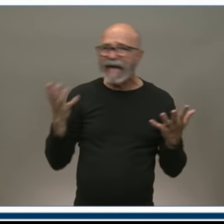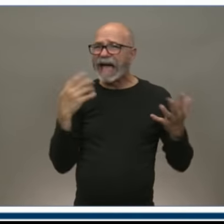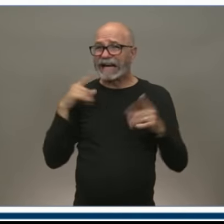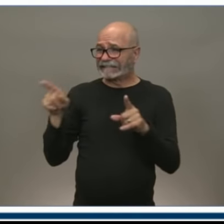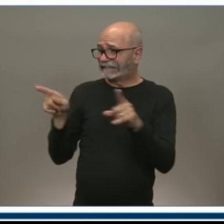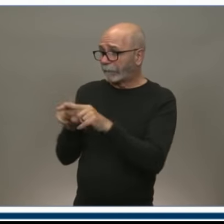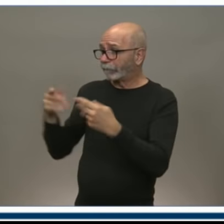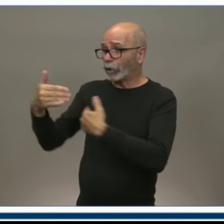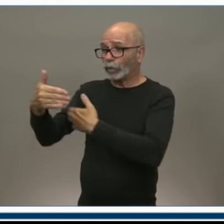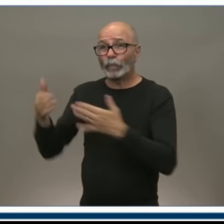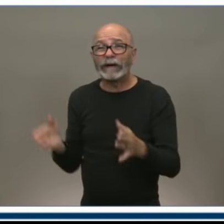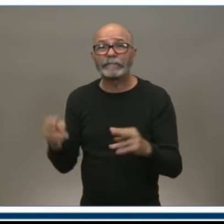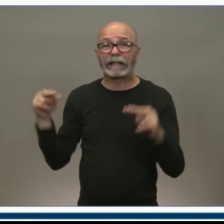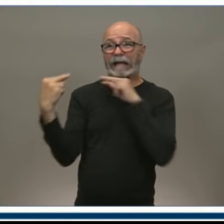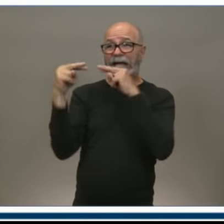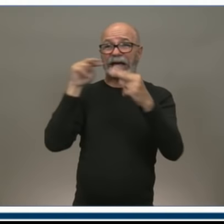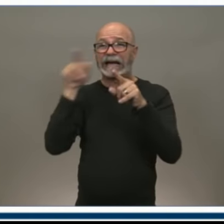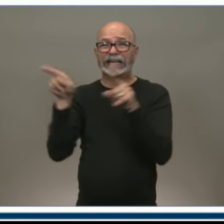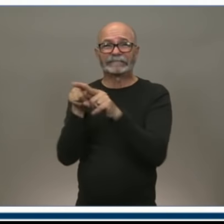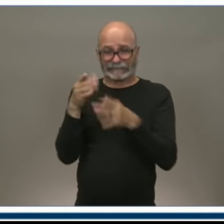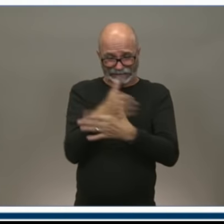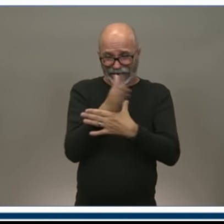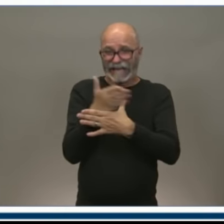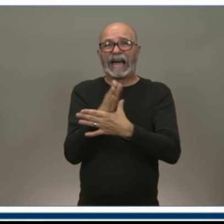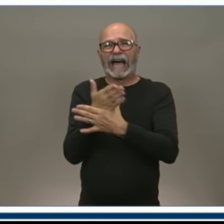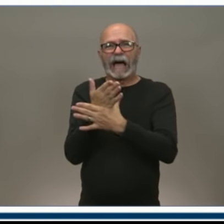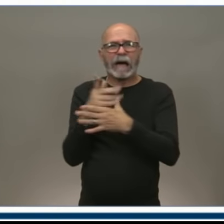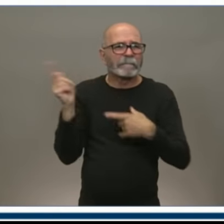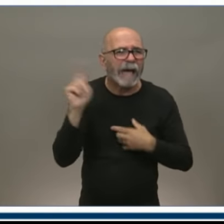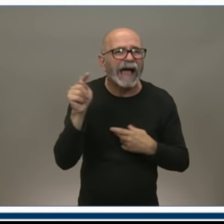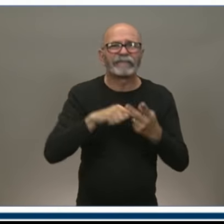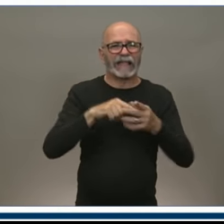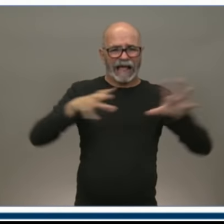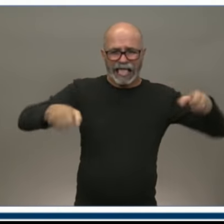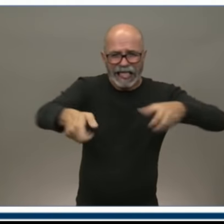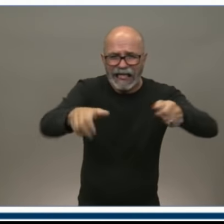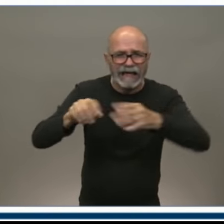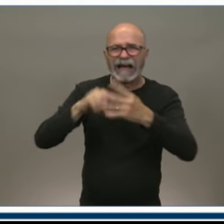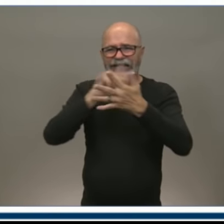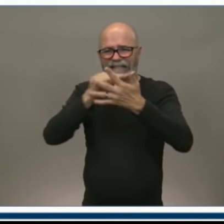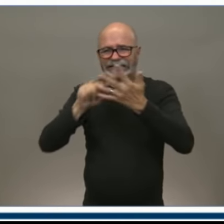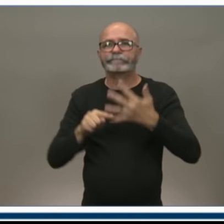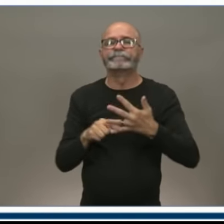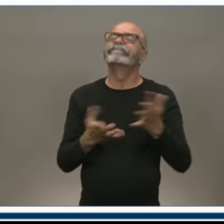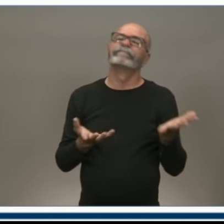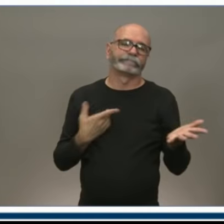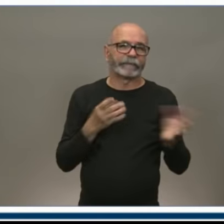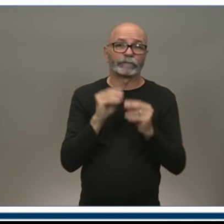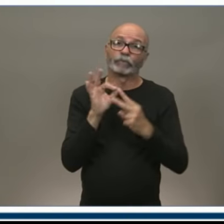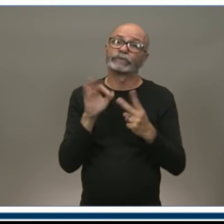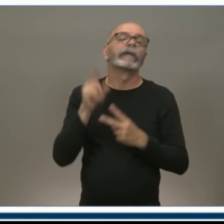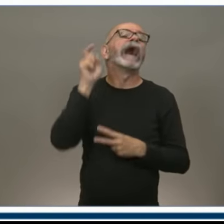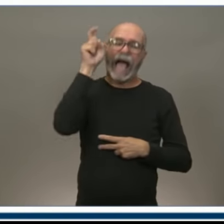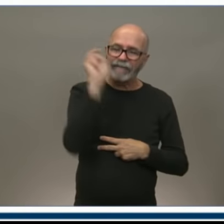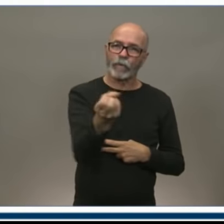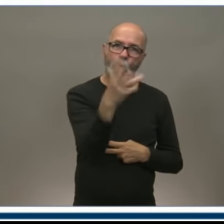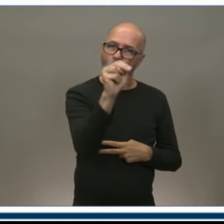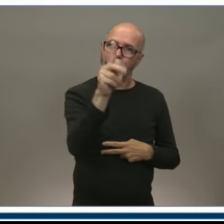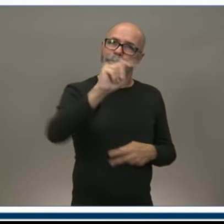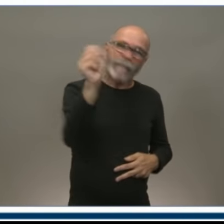the same time. So to allow this to happen, the traveler would have to have their own bathroom and bedroom if